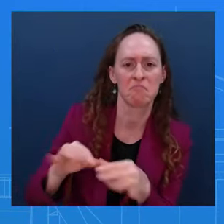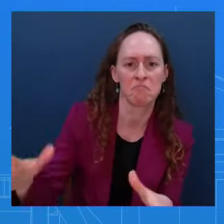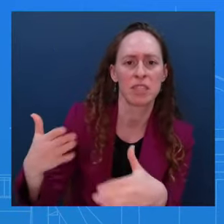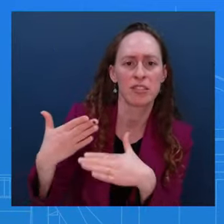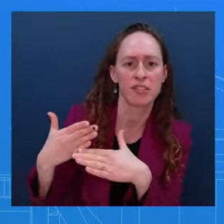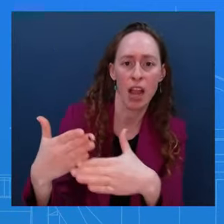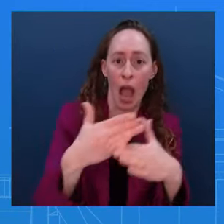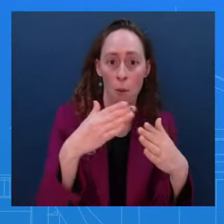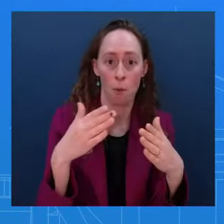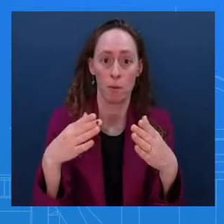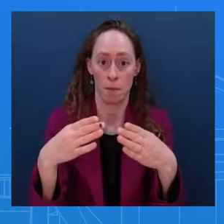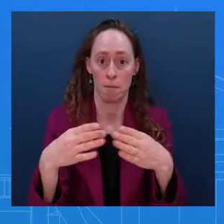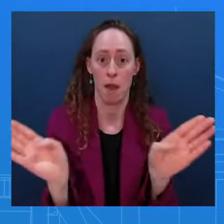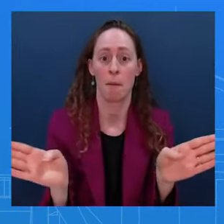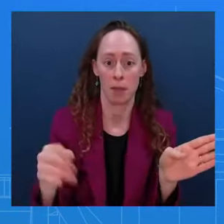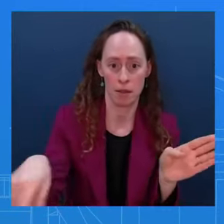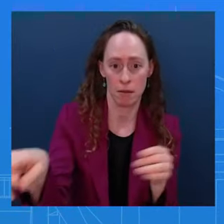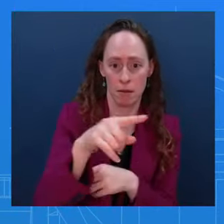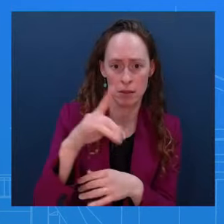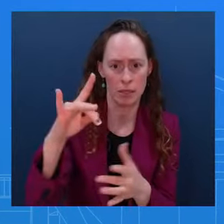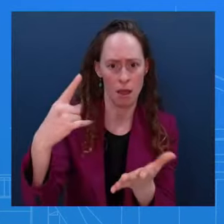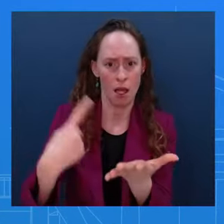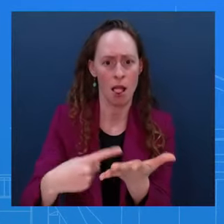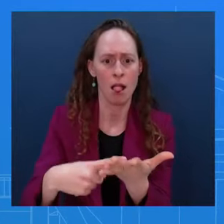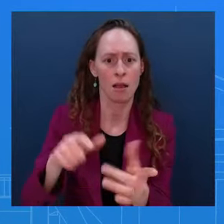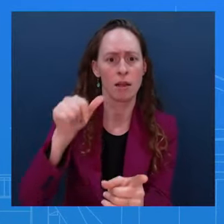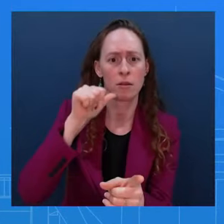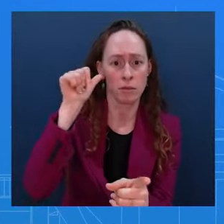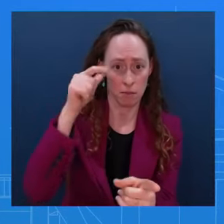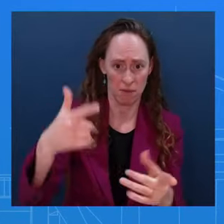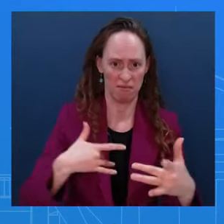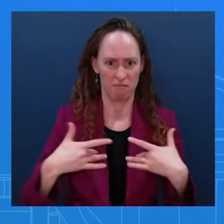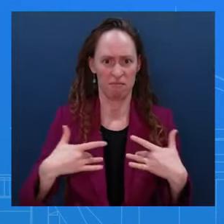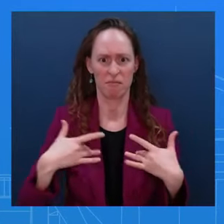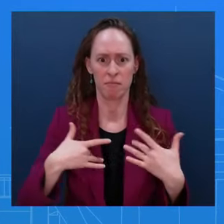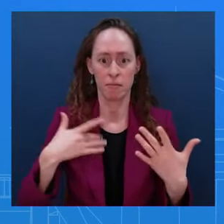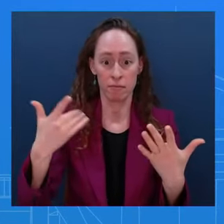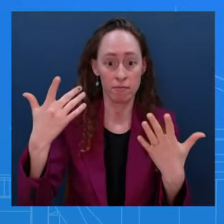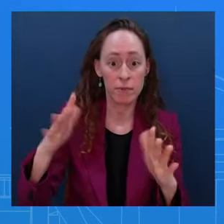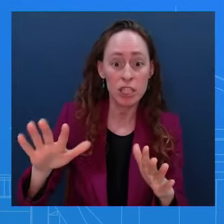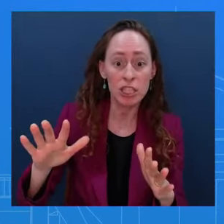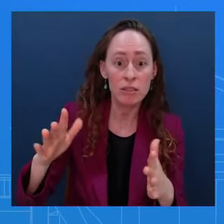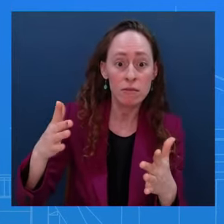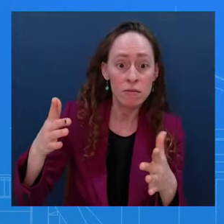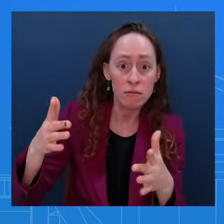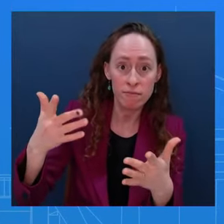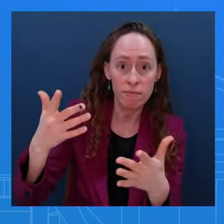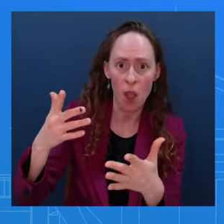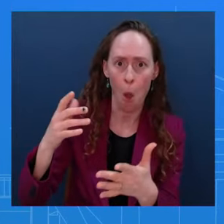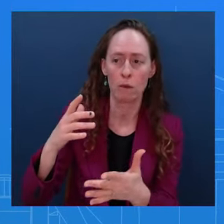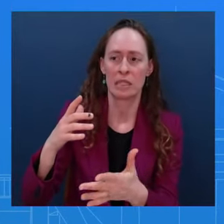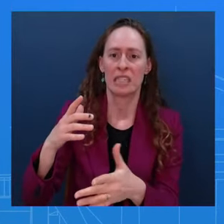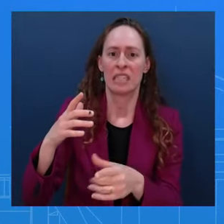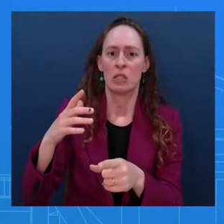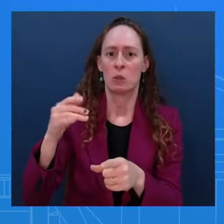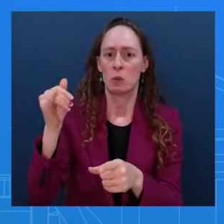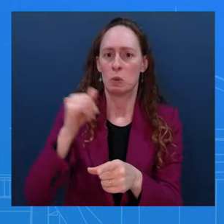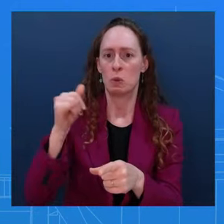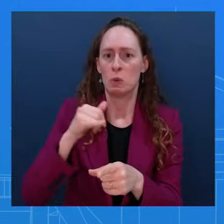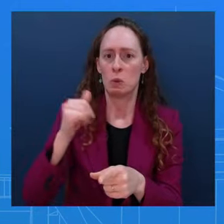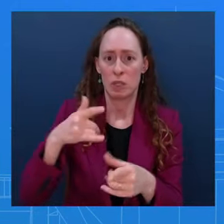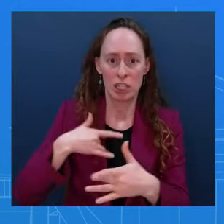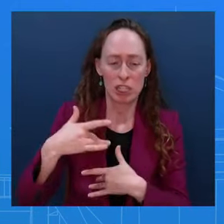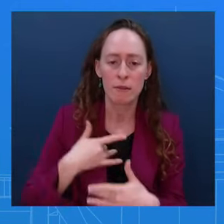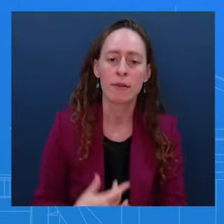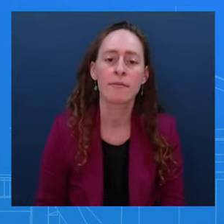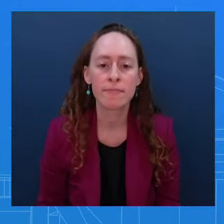is there any concern that sources and methods have already been compromised? We're asking ourselves that very question right now because we want to be able to make sure